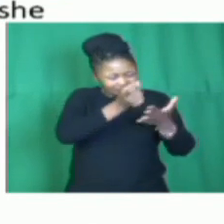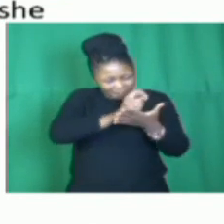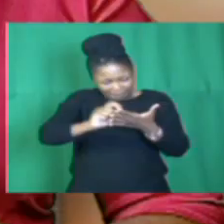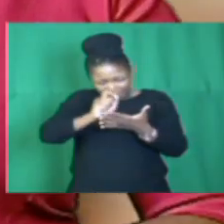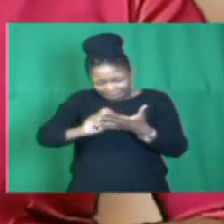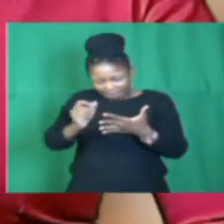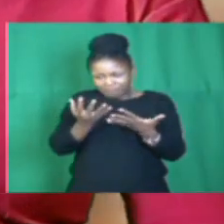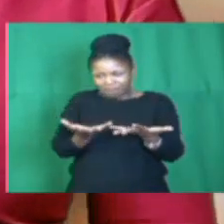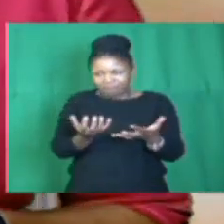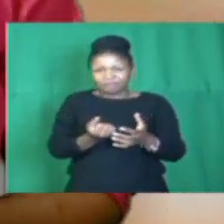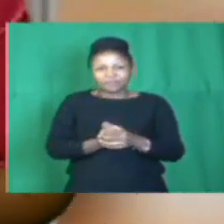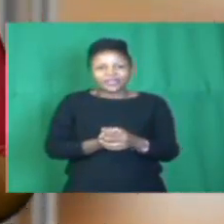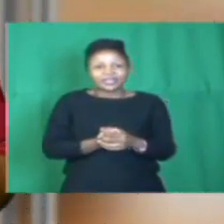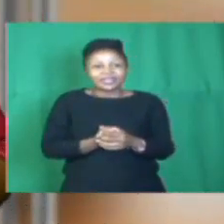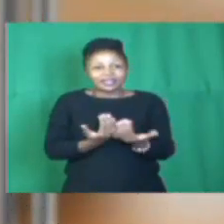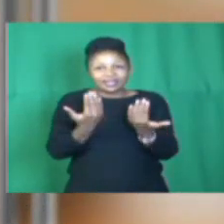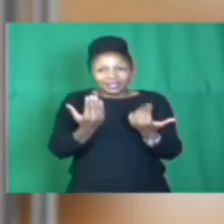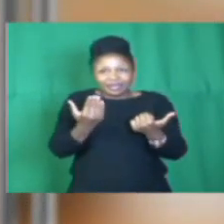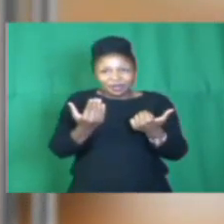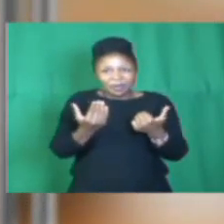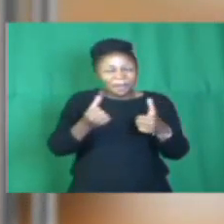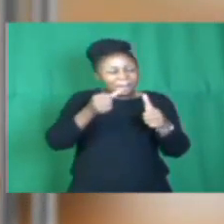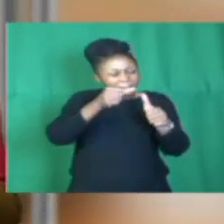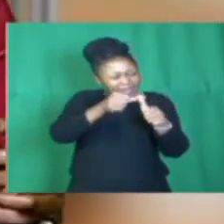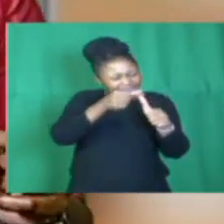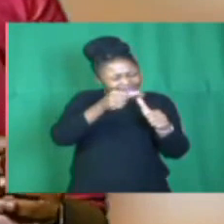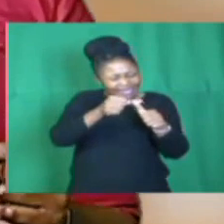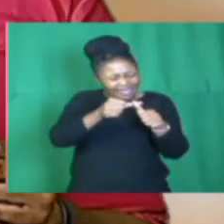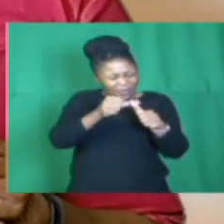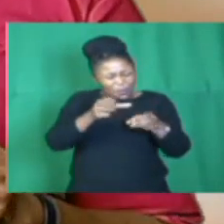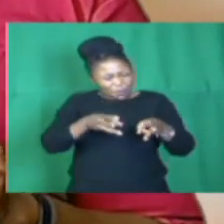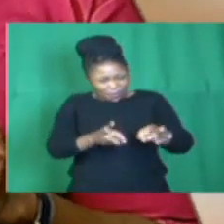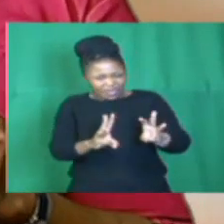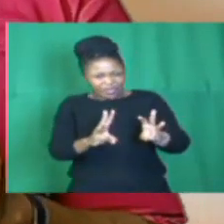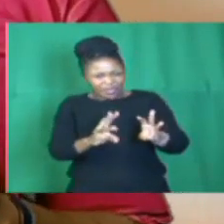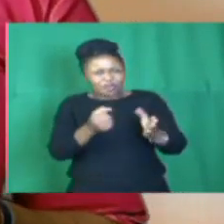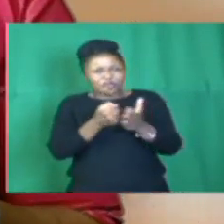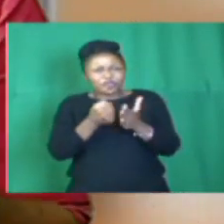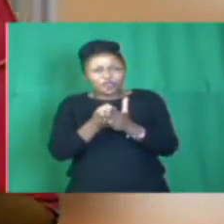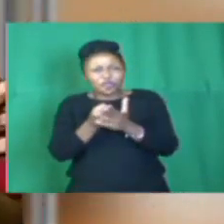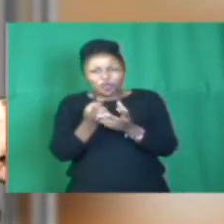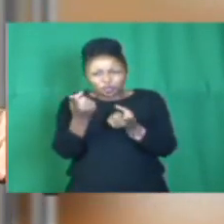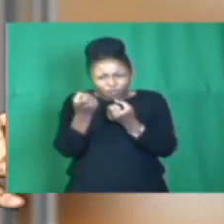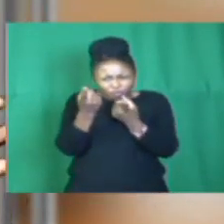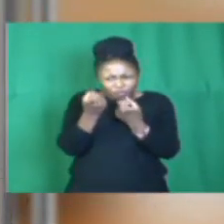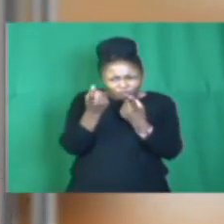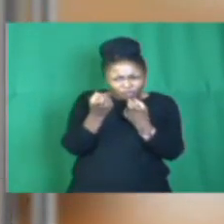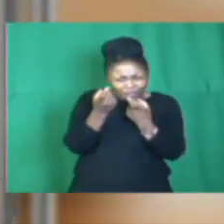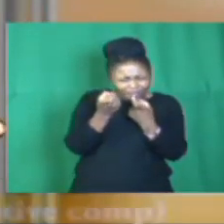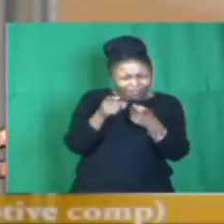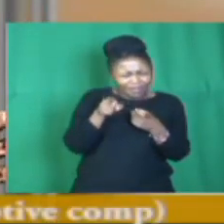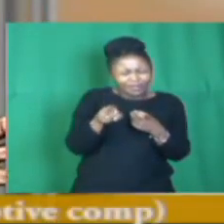The best way, dear Lena, to capture your reader's interest is to begin by